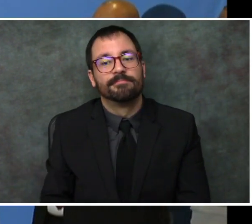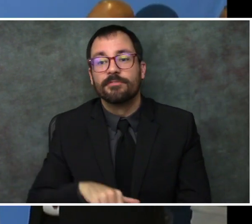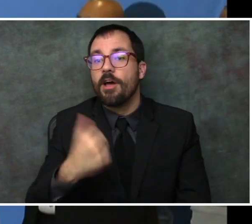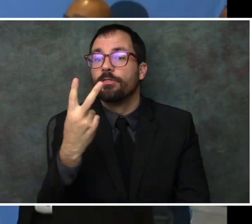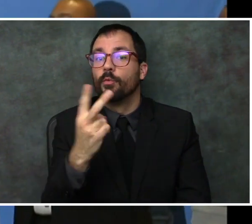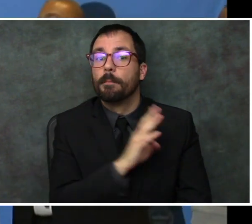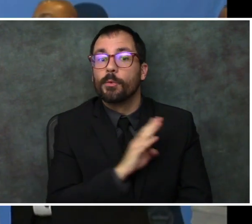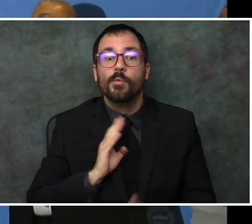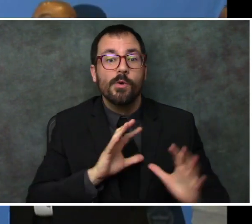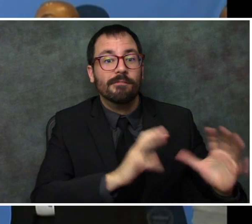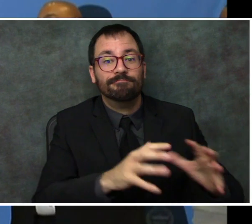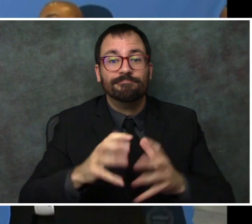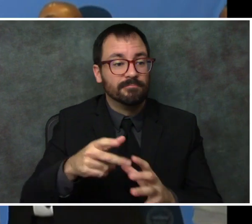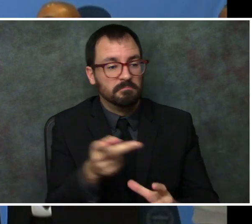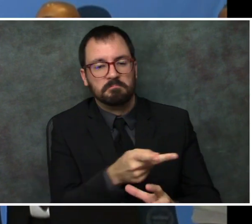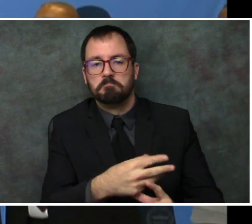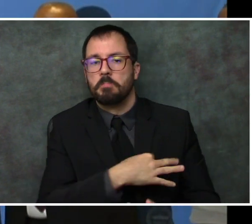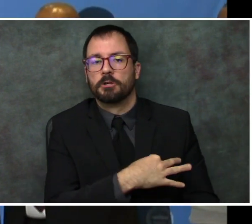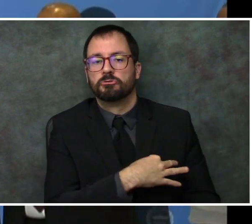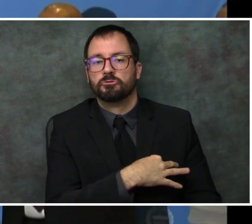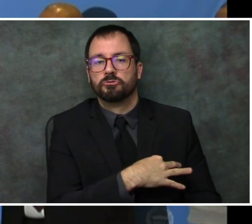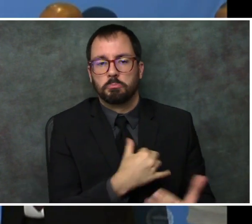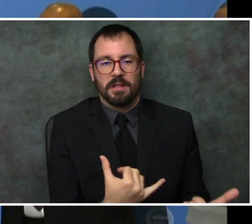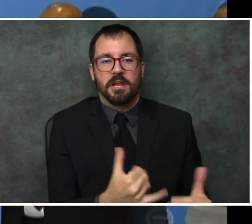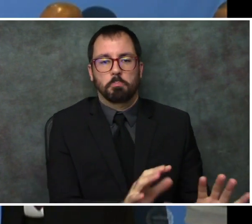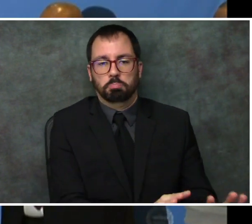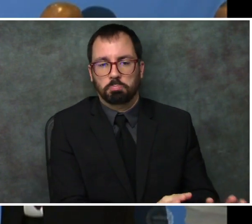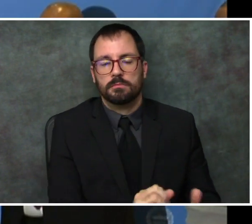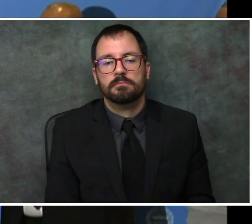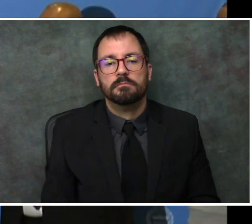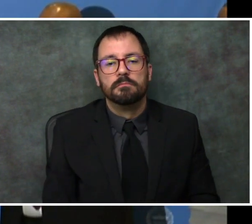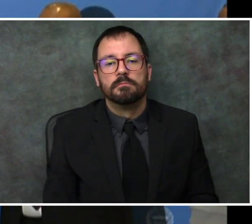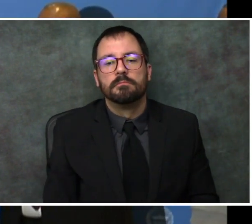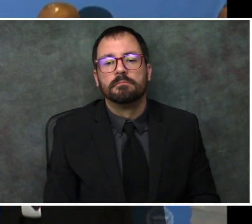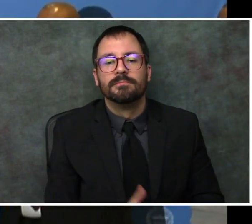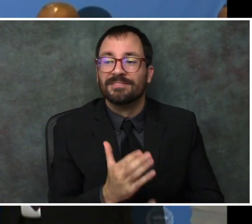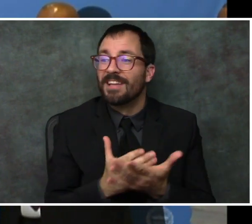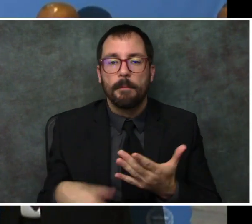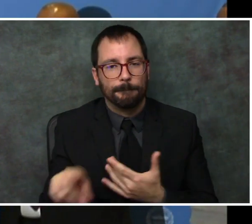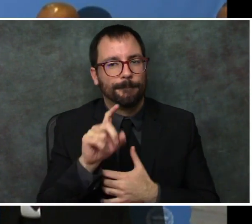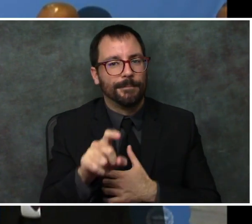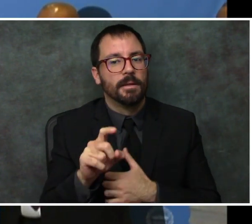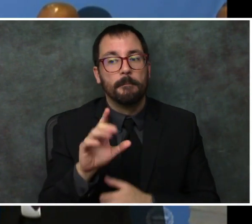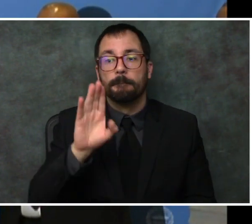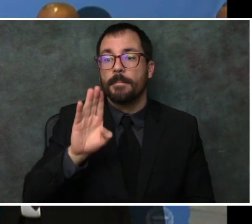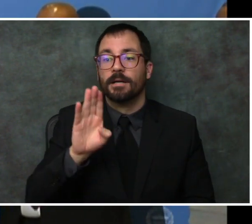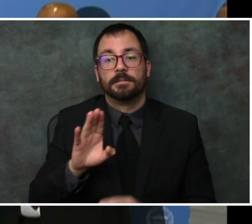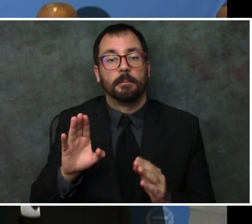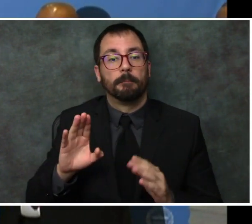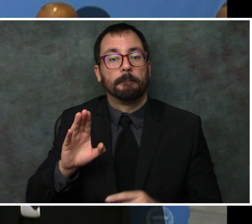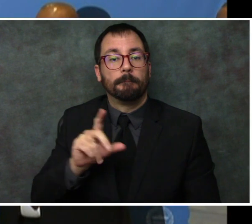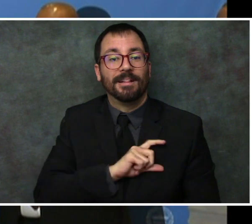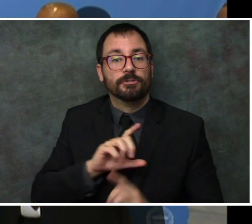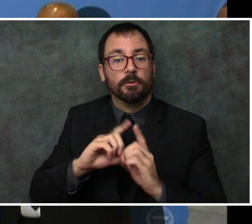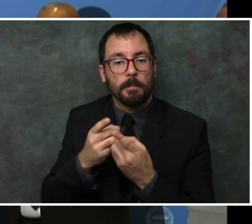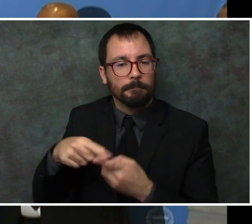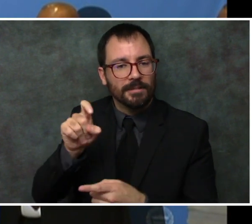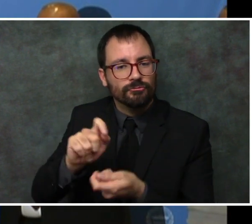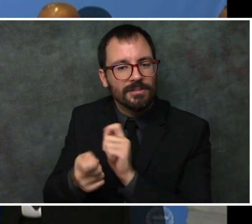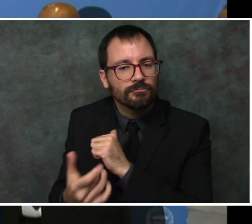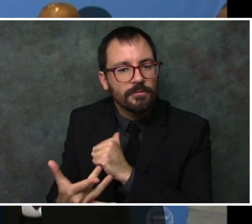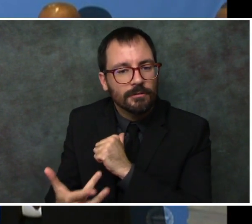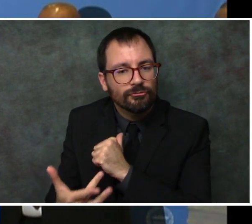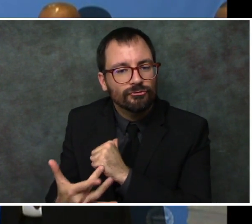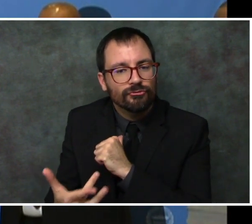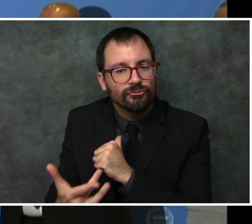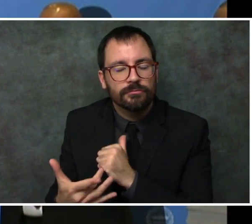of it is technology changes at the police department. Obviously, in the police department, creating a bigger office for